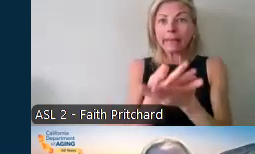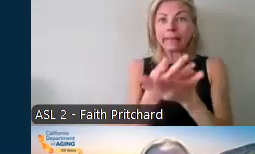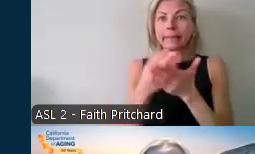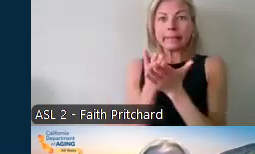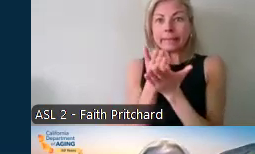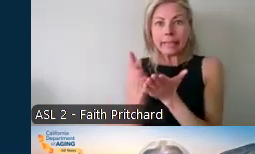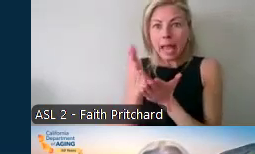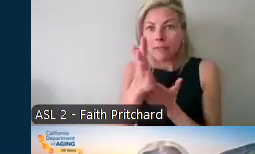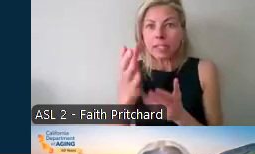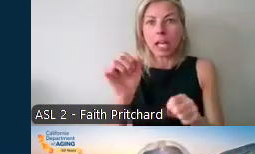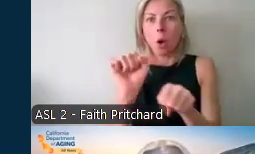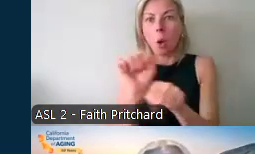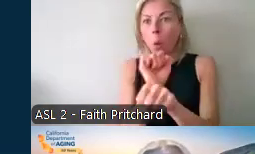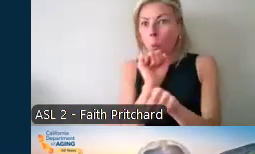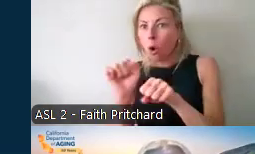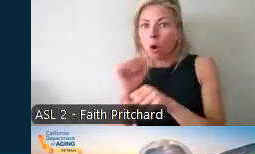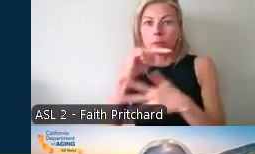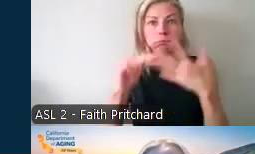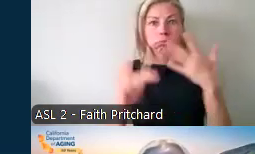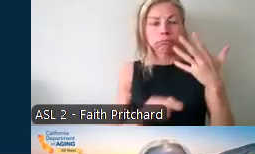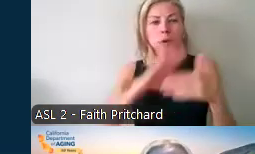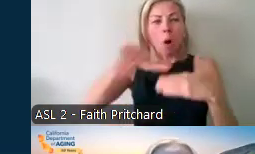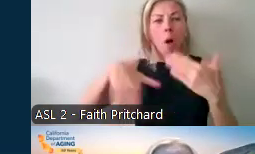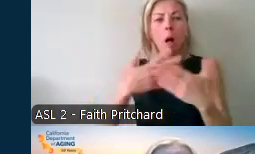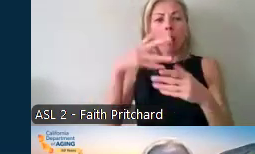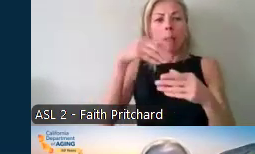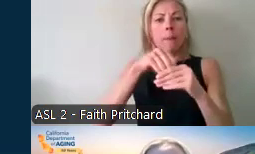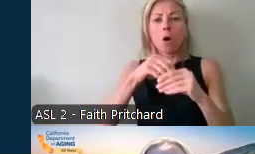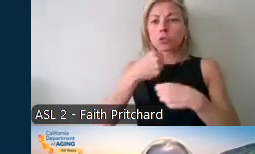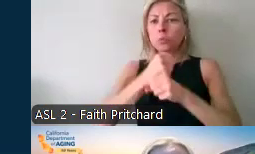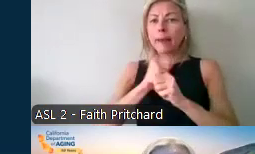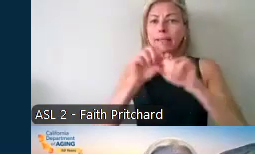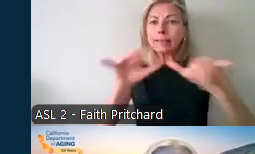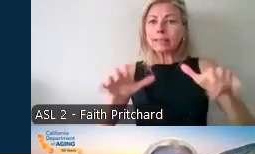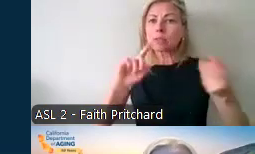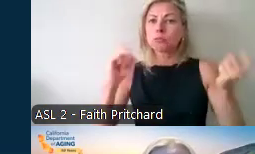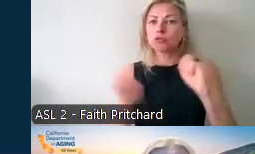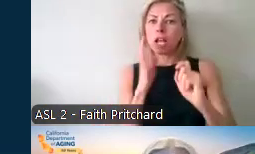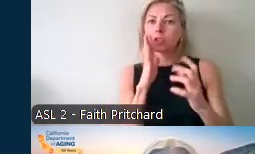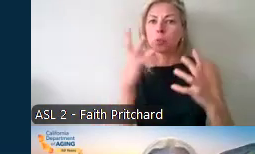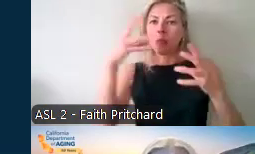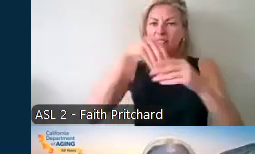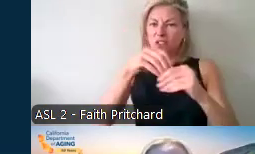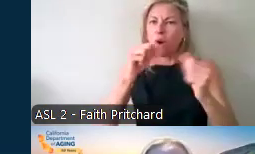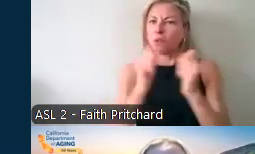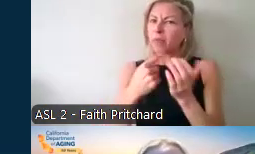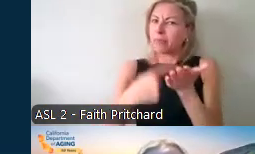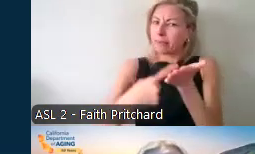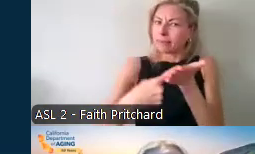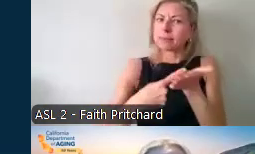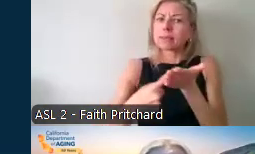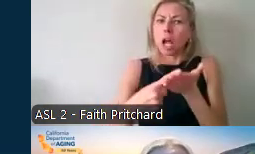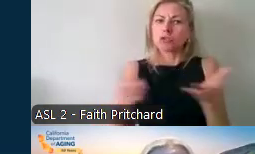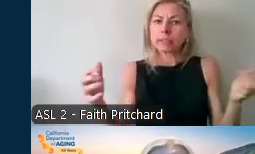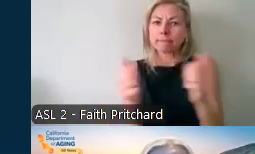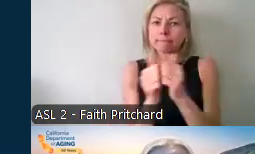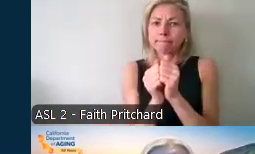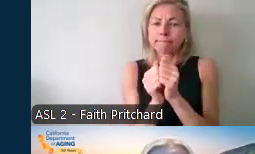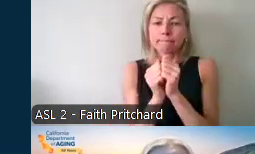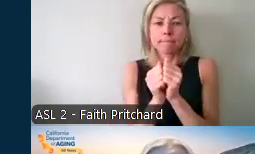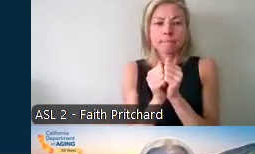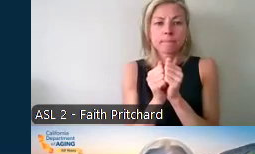workforce. And so all the components of creating systems change will be woven into the discussions. And we do want